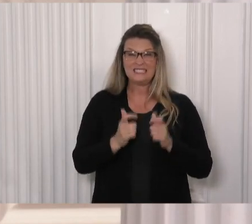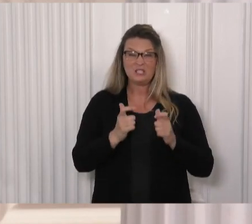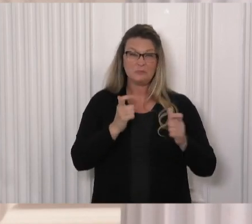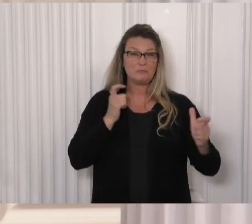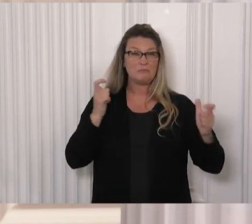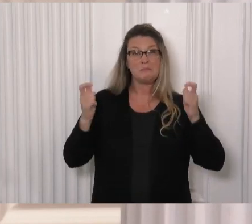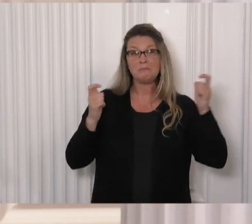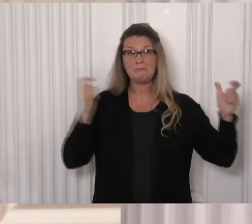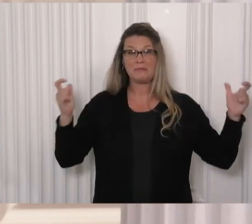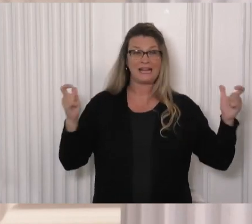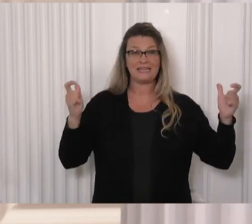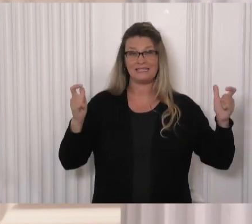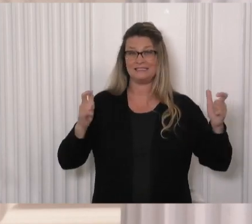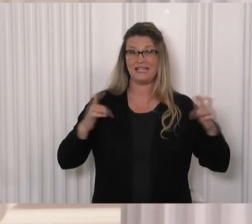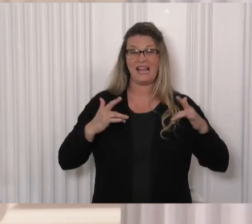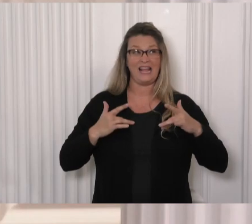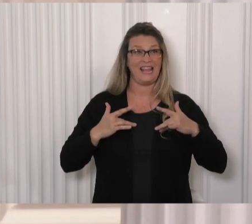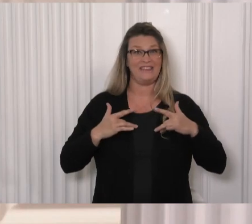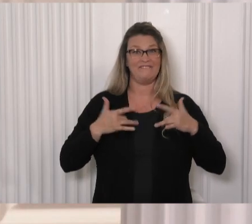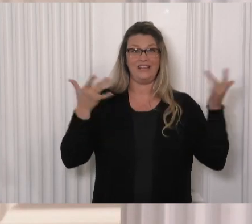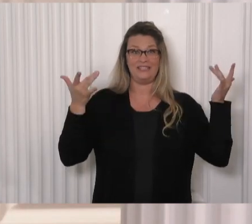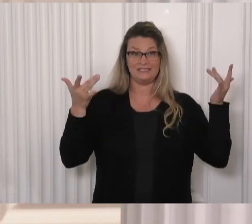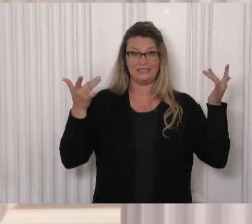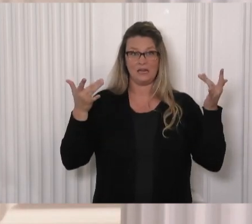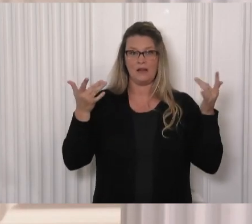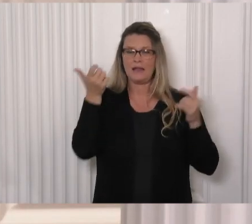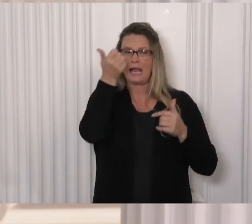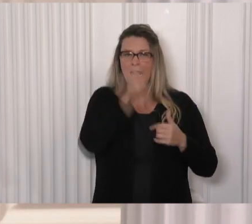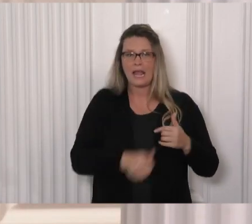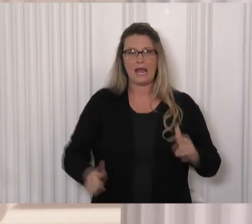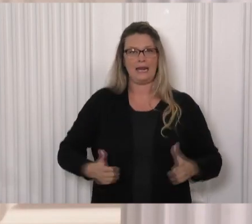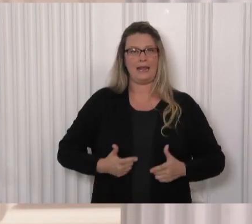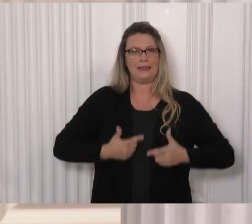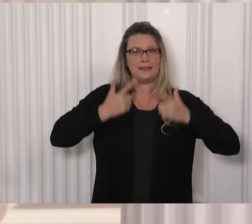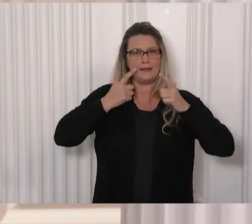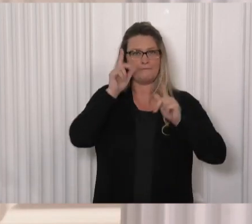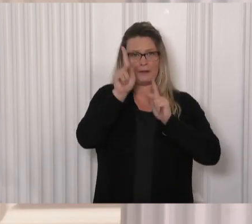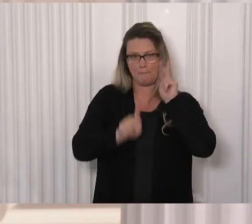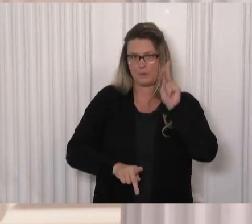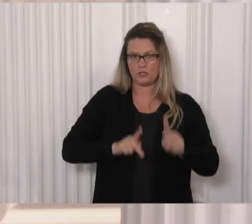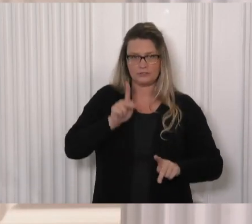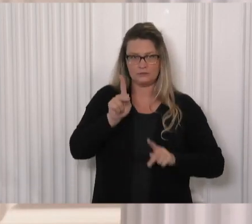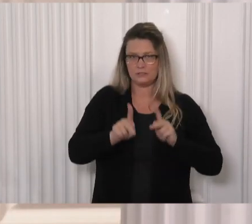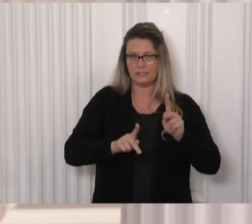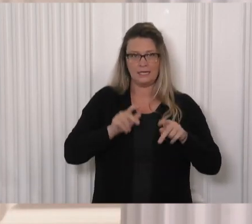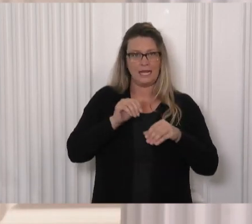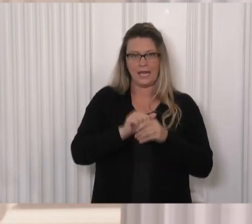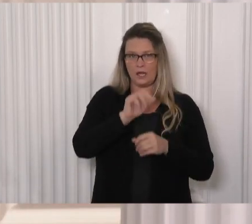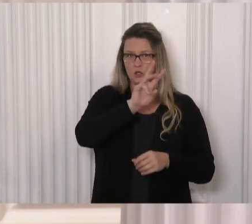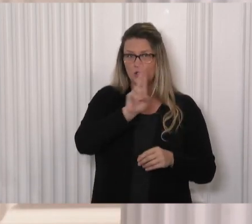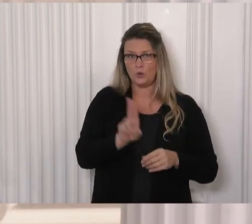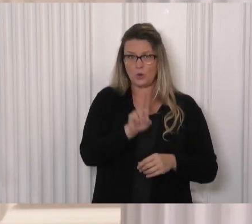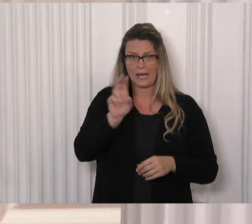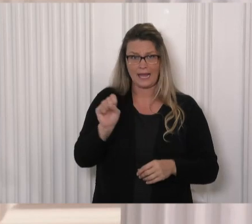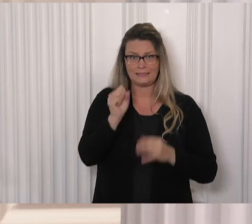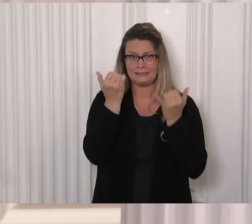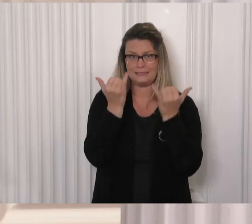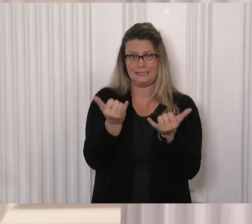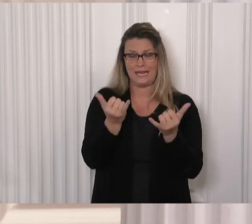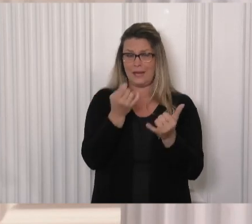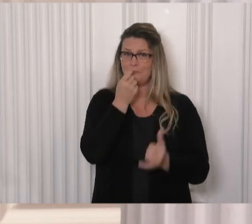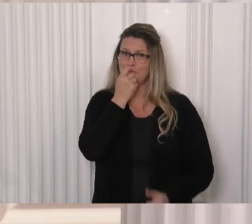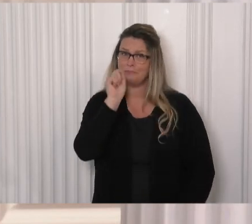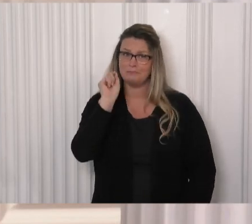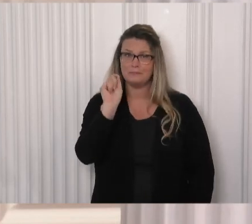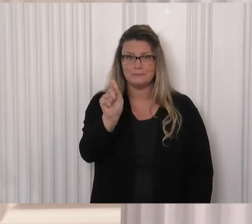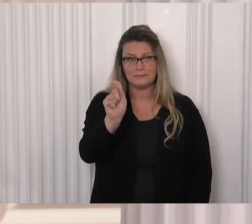of any living person in the United States today, period. That's all there is to it. There